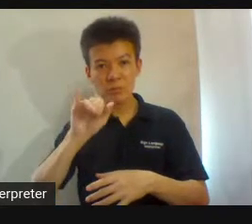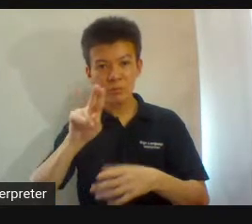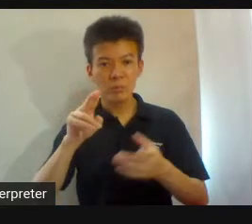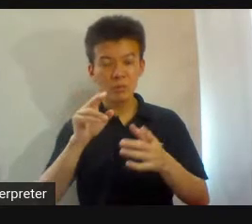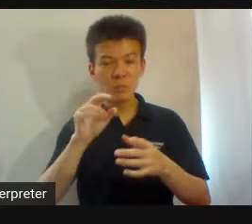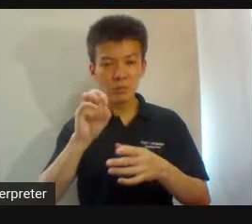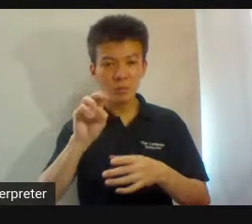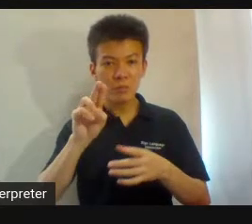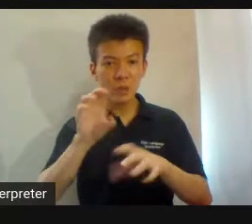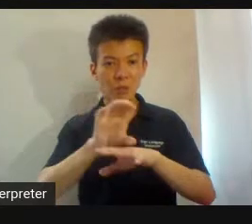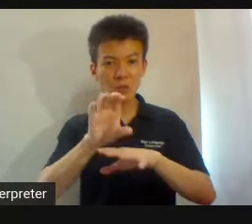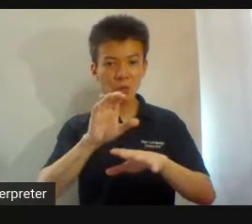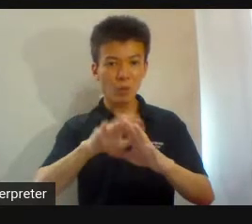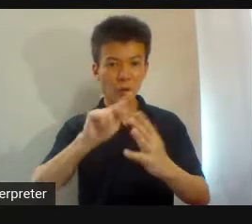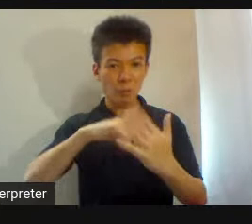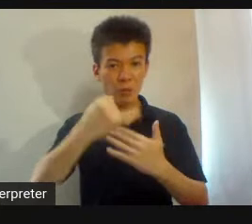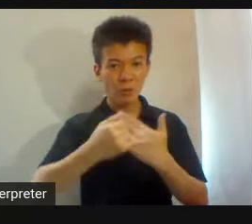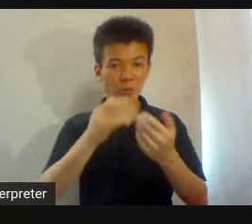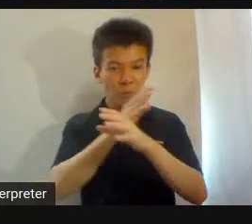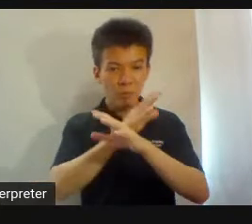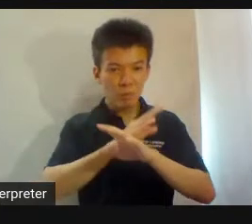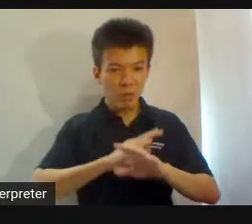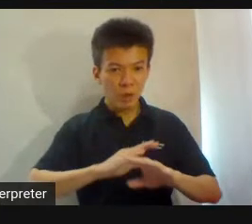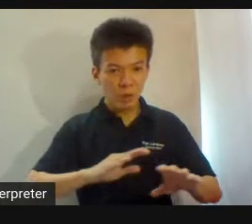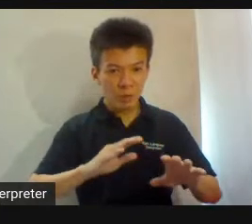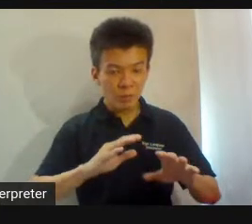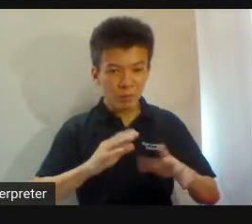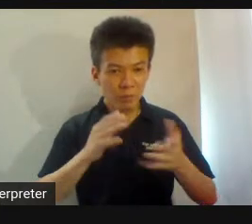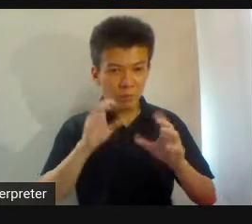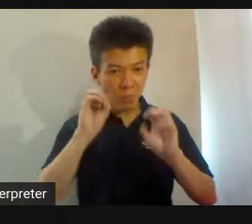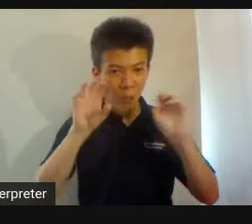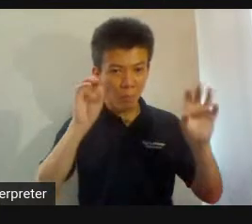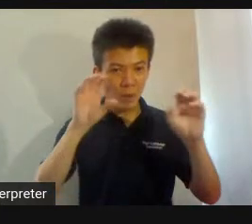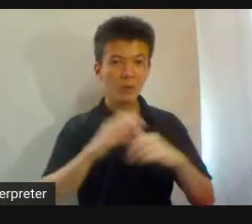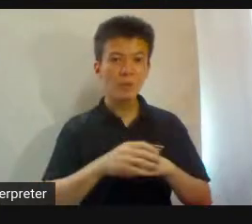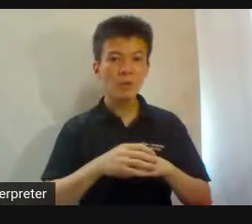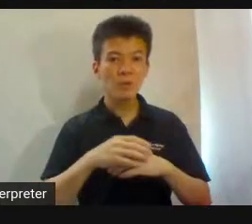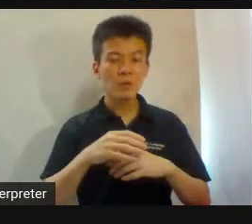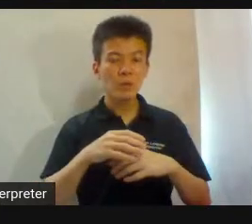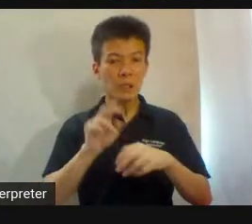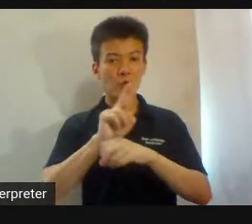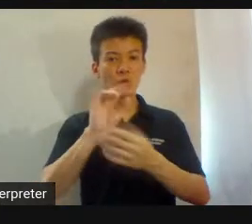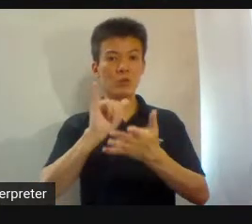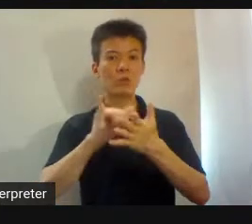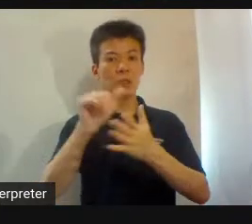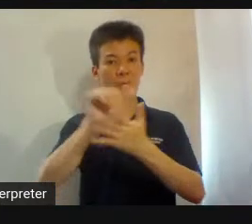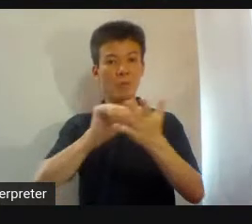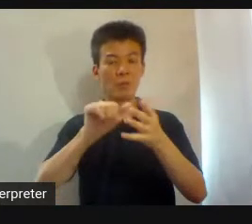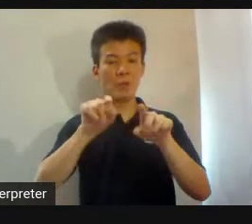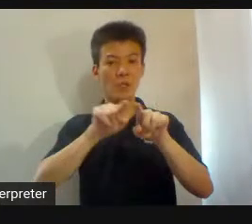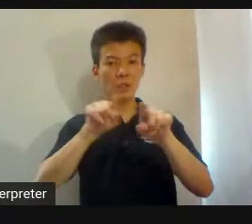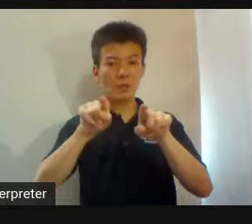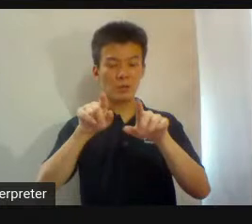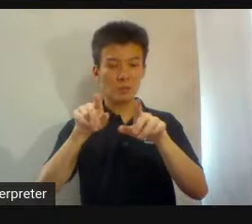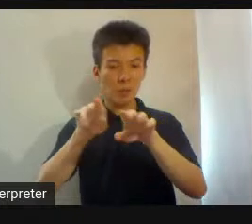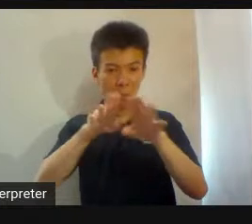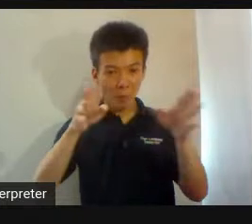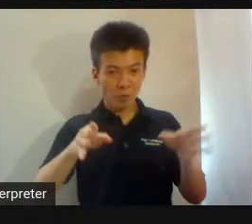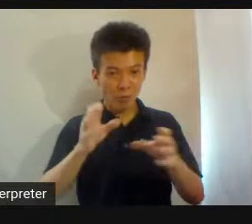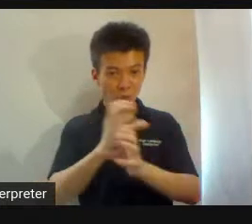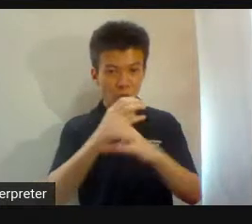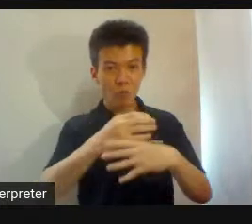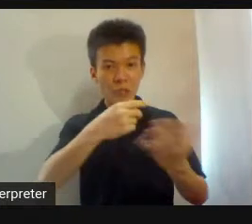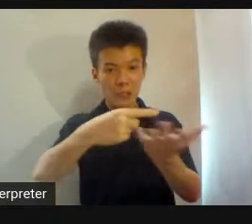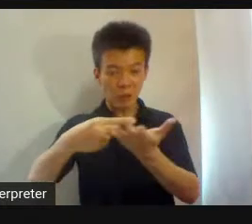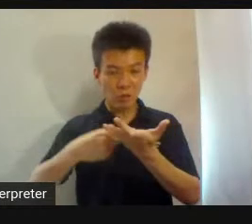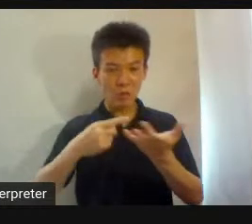years on a project called Silence Bubble, which used the arts as a platform to create discussion